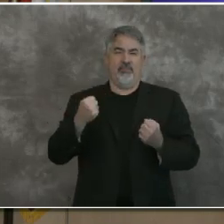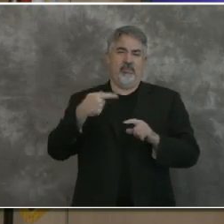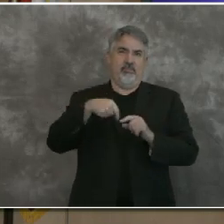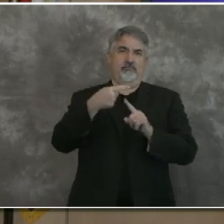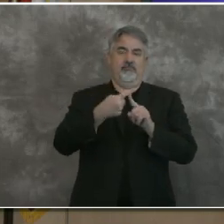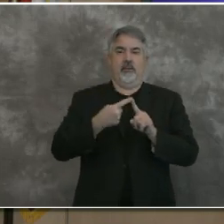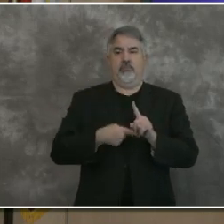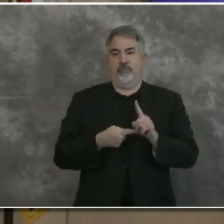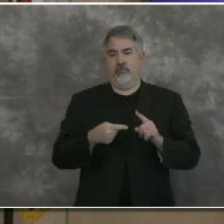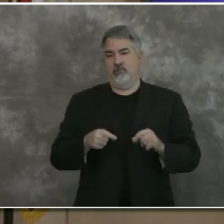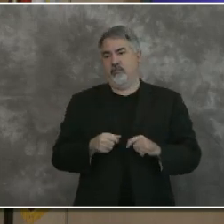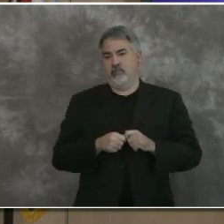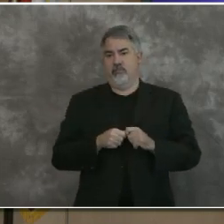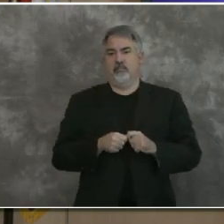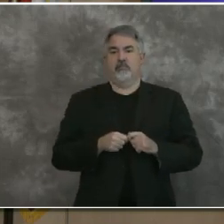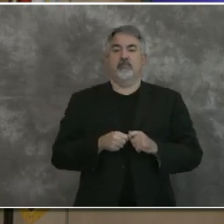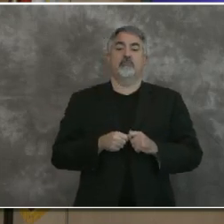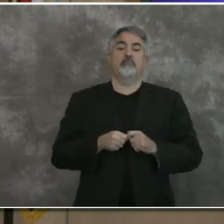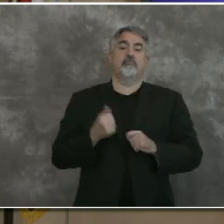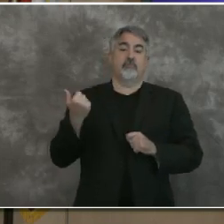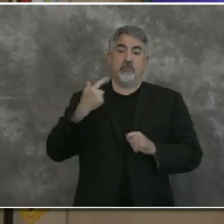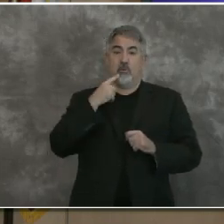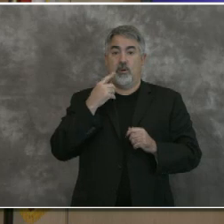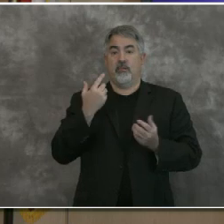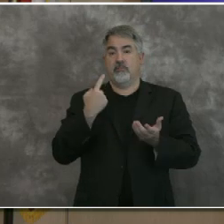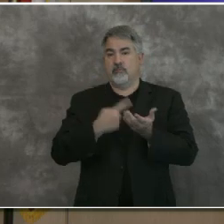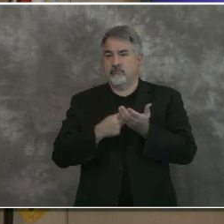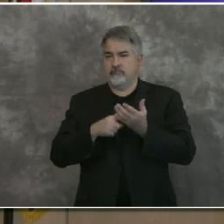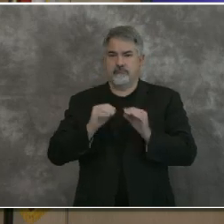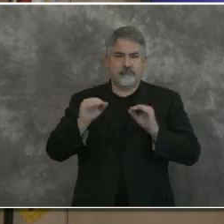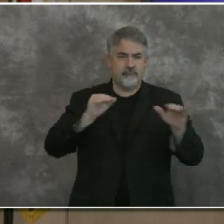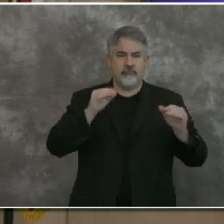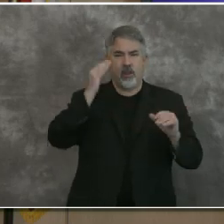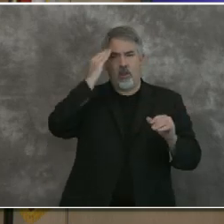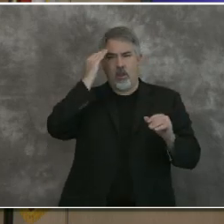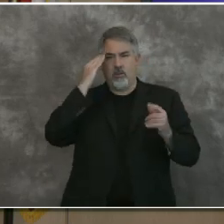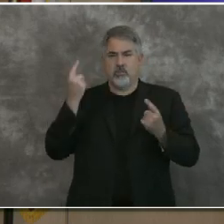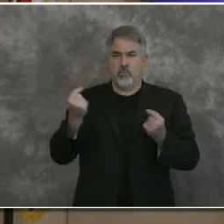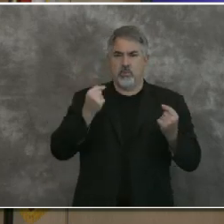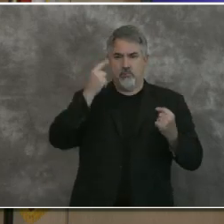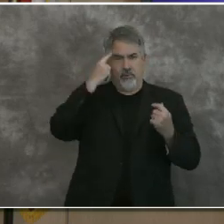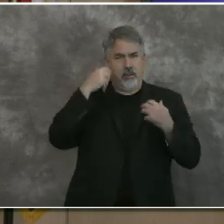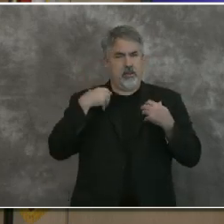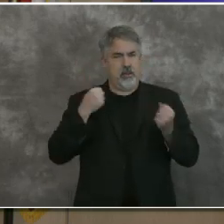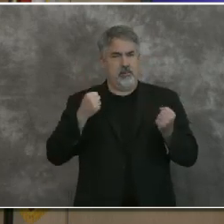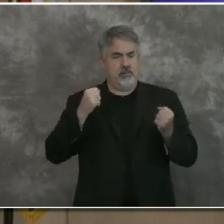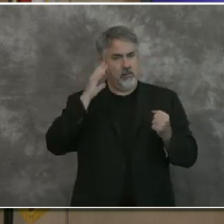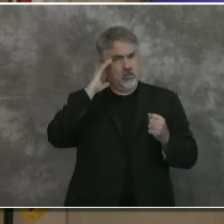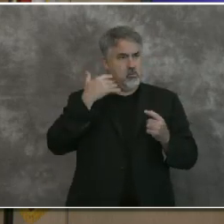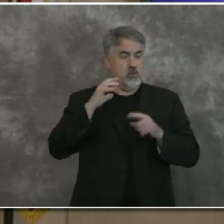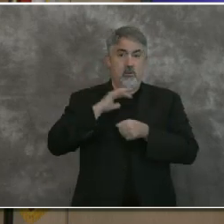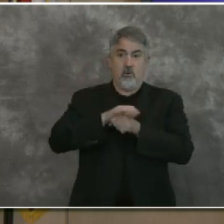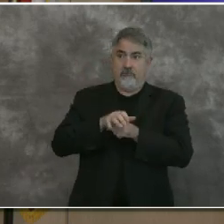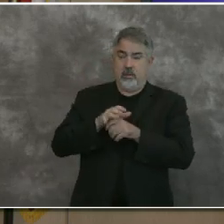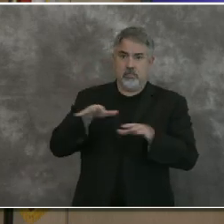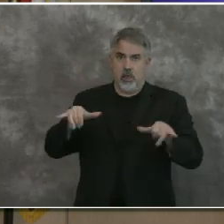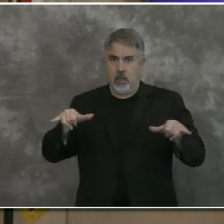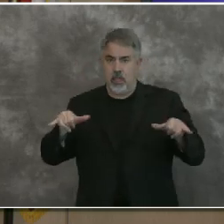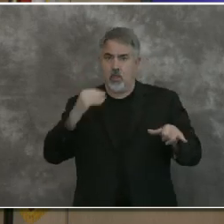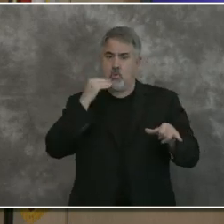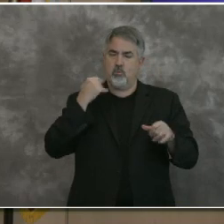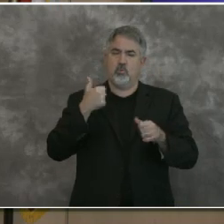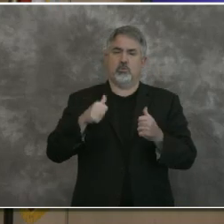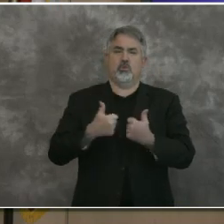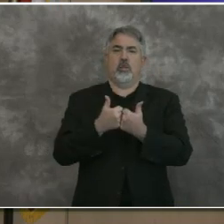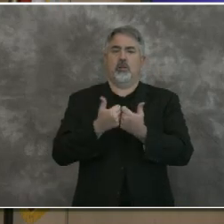will be lit up in green to raise awareness of mental health. The last few weeks have been difficult on everyone, so